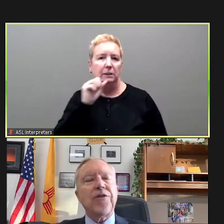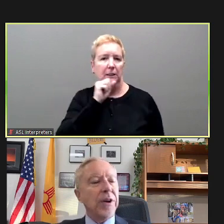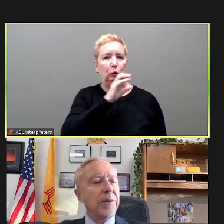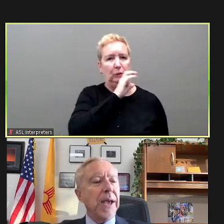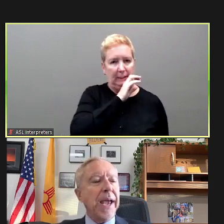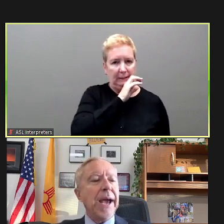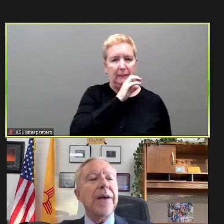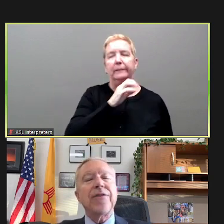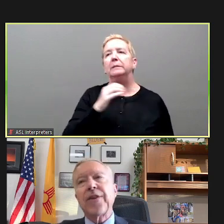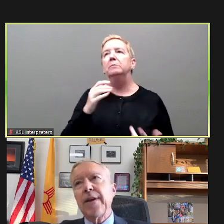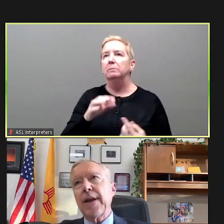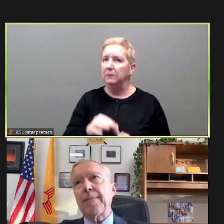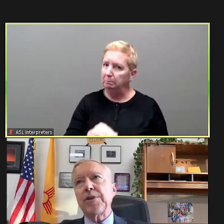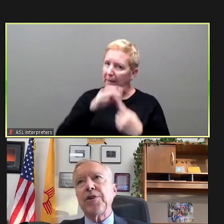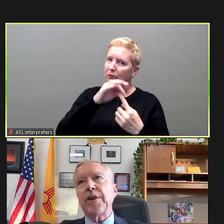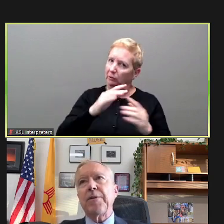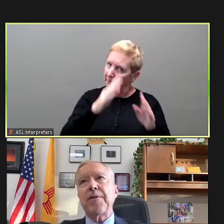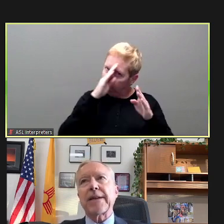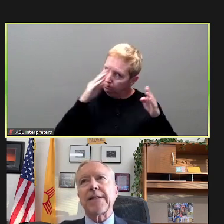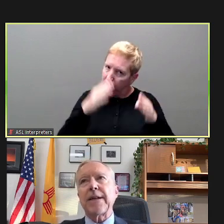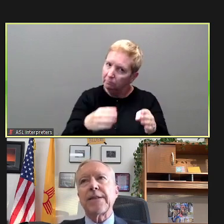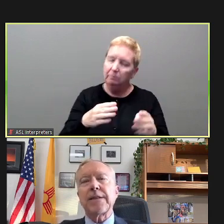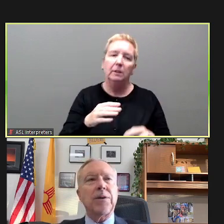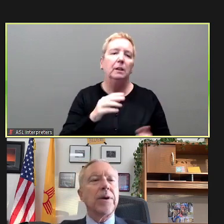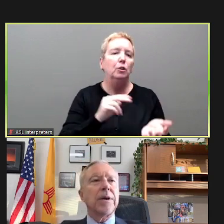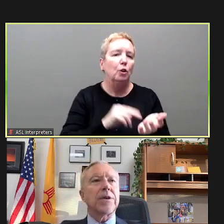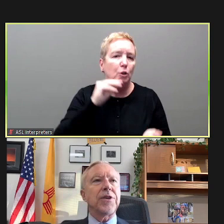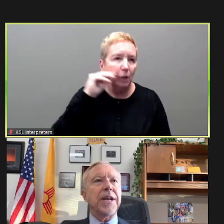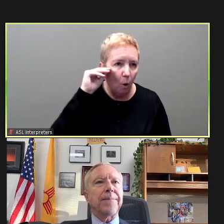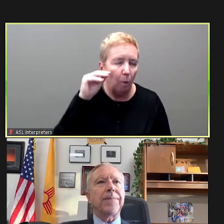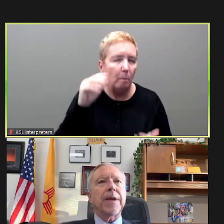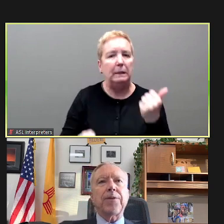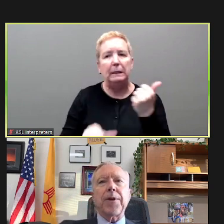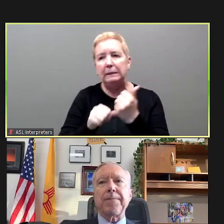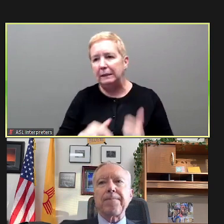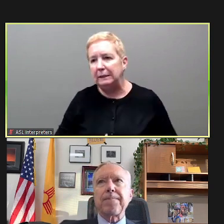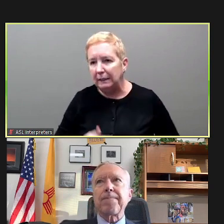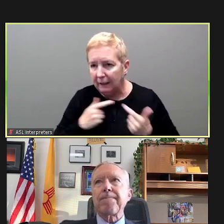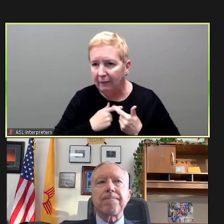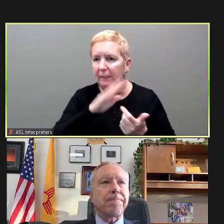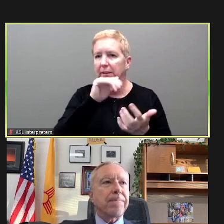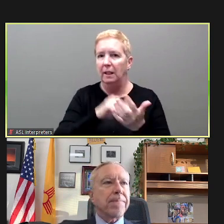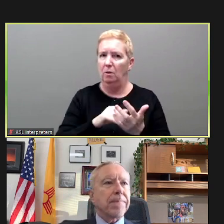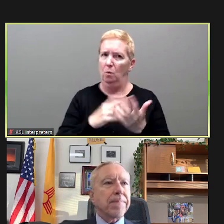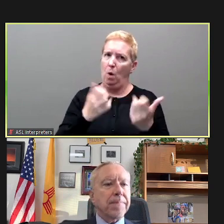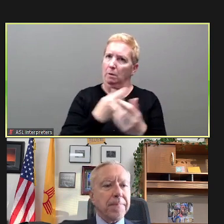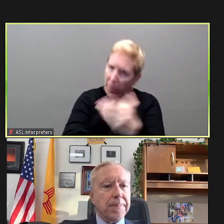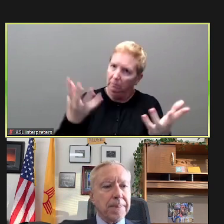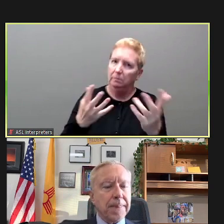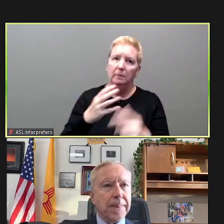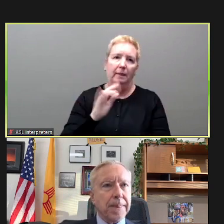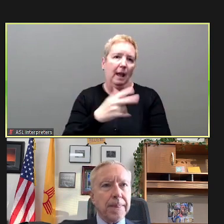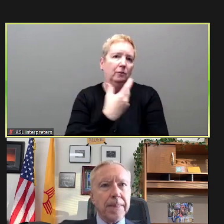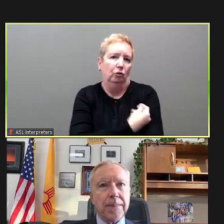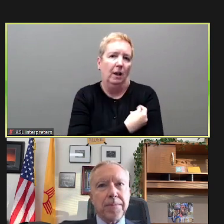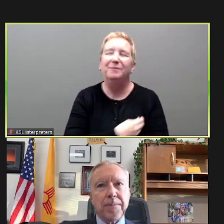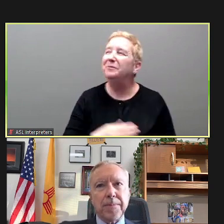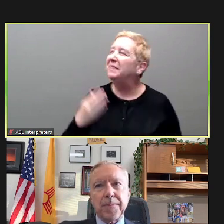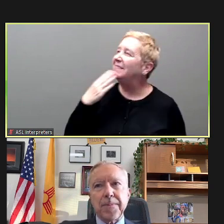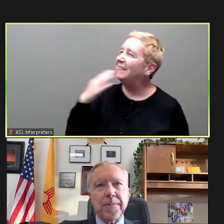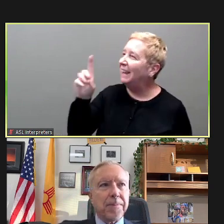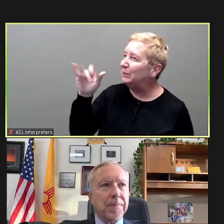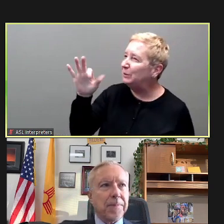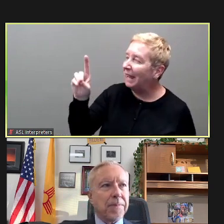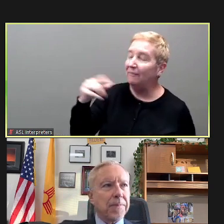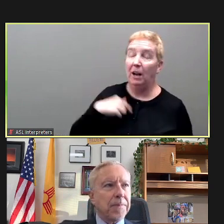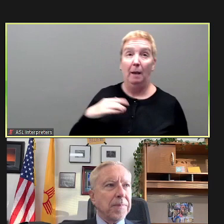and nursing home, has the opportunity to be vaccinated. So Katrina, take it away. Thank you so much, David. And I'm so honored to be part of this